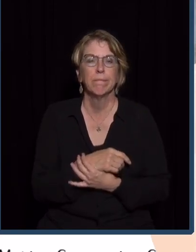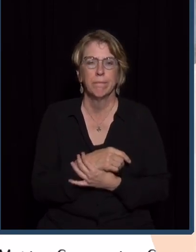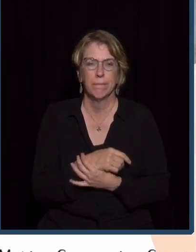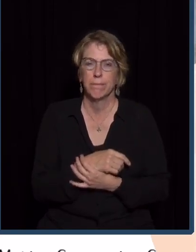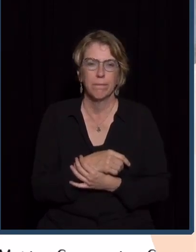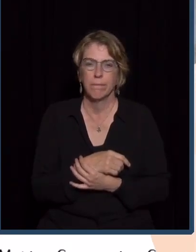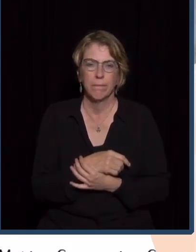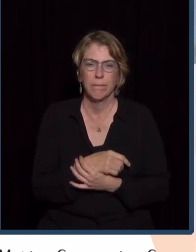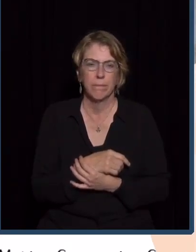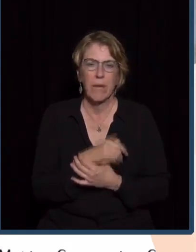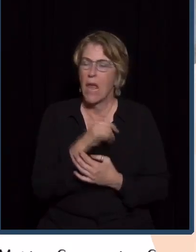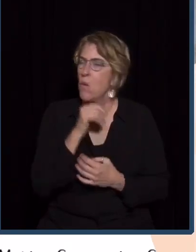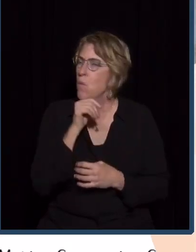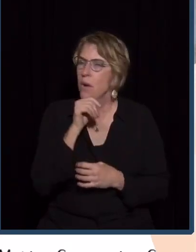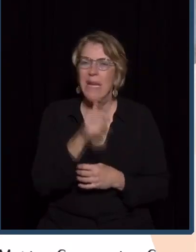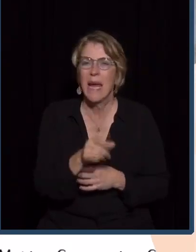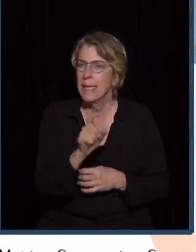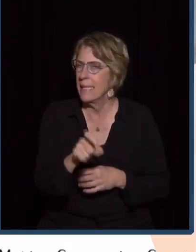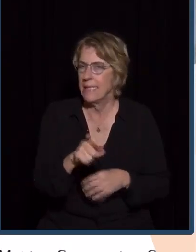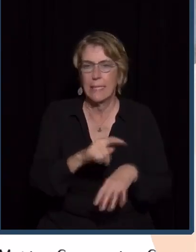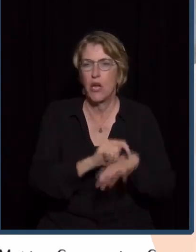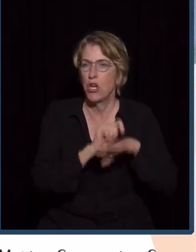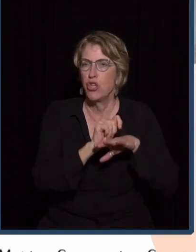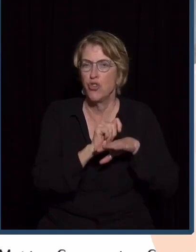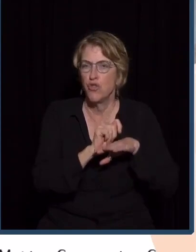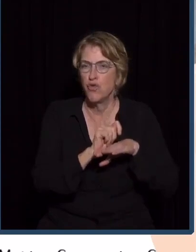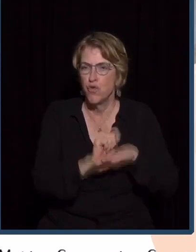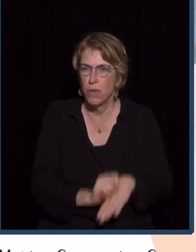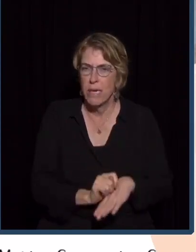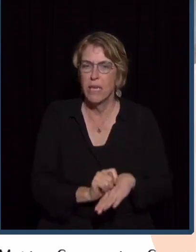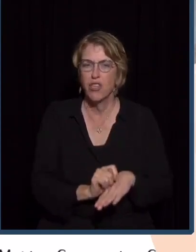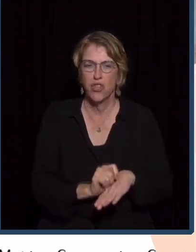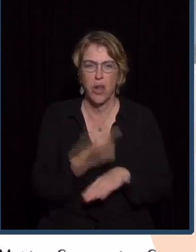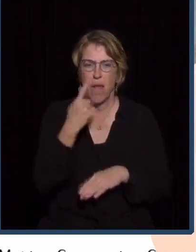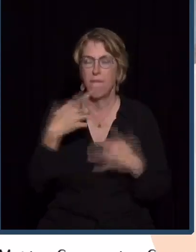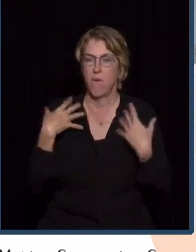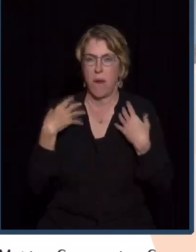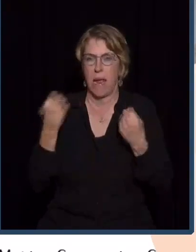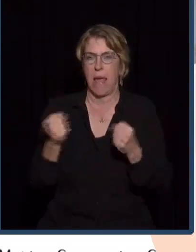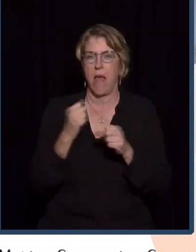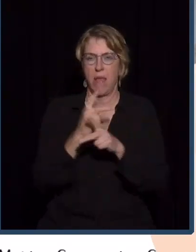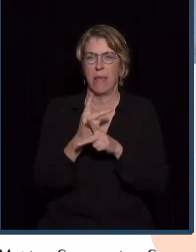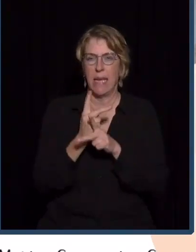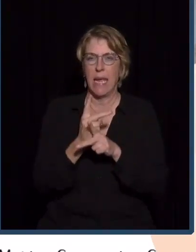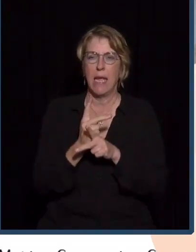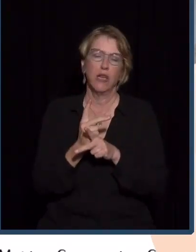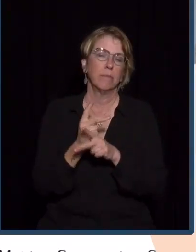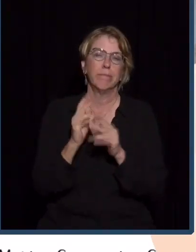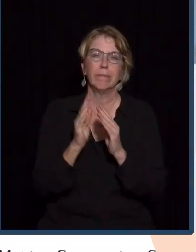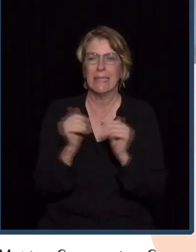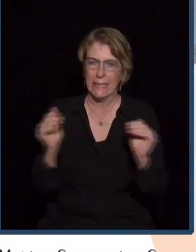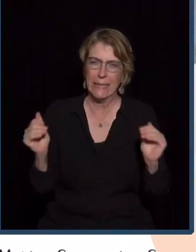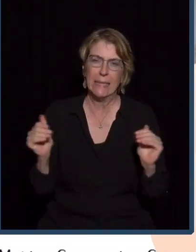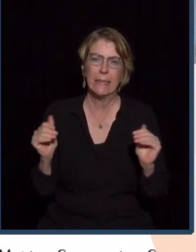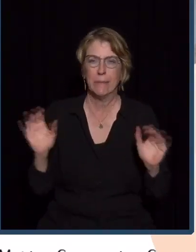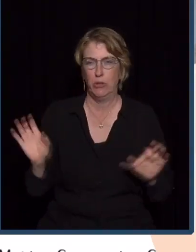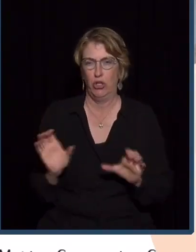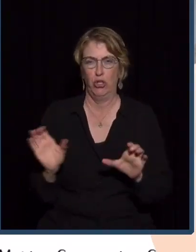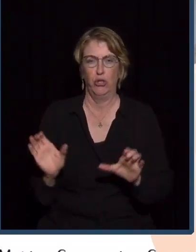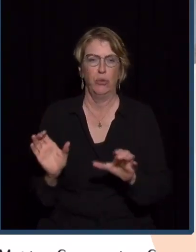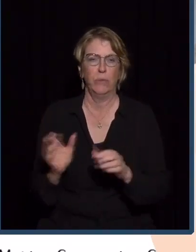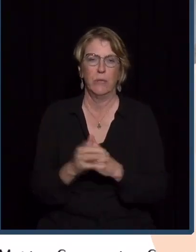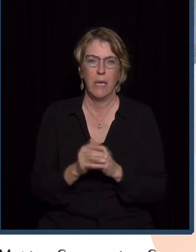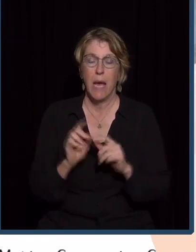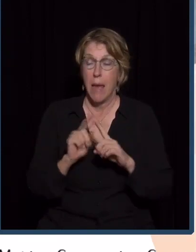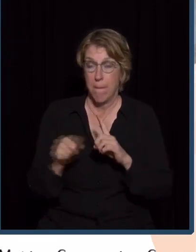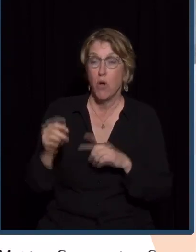wouldn't necessarily all be traditional for a healthcare system to perform, but we